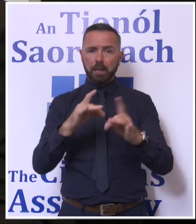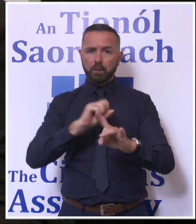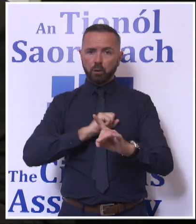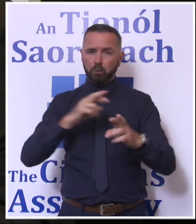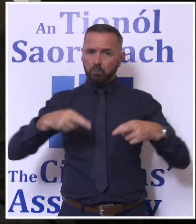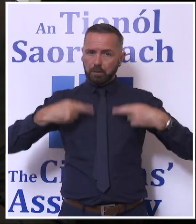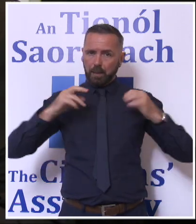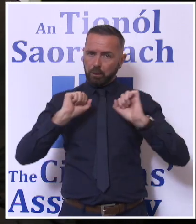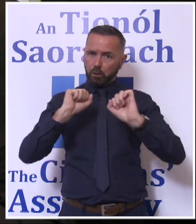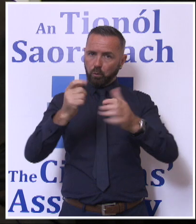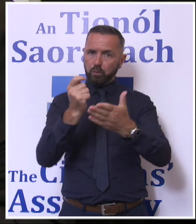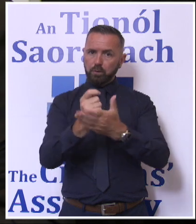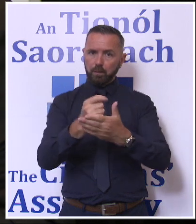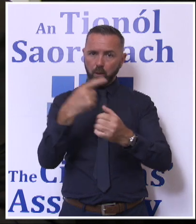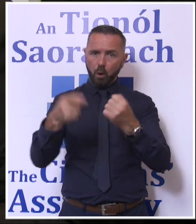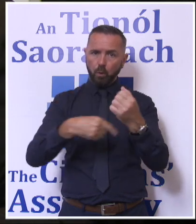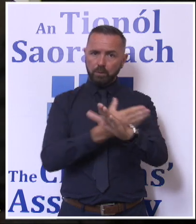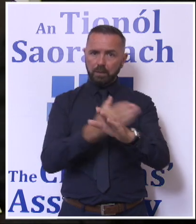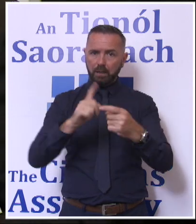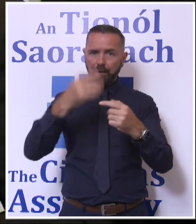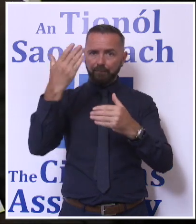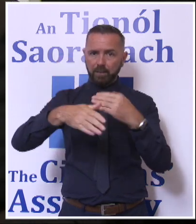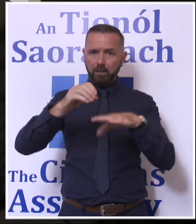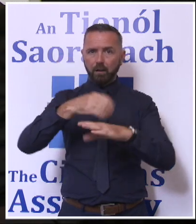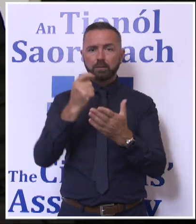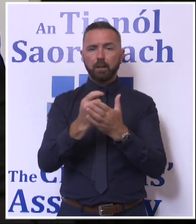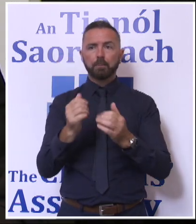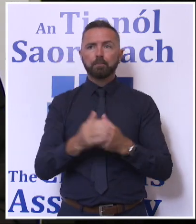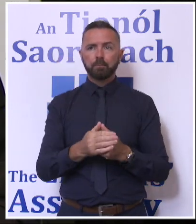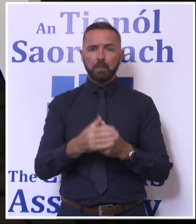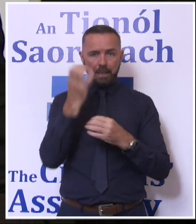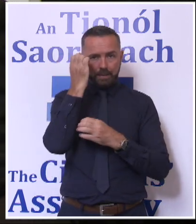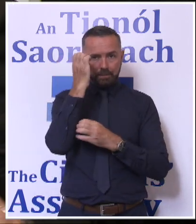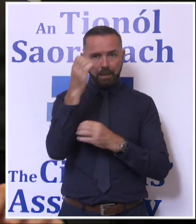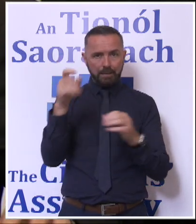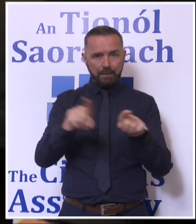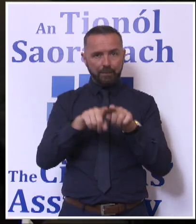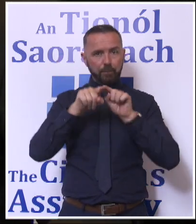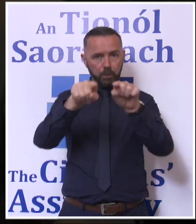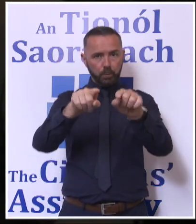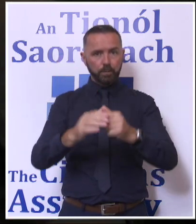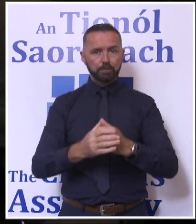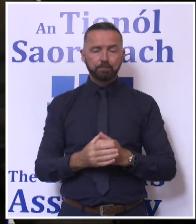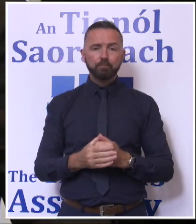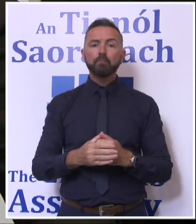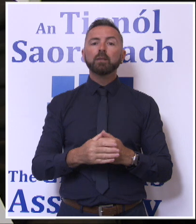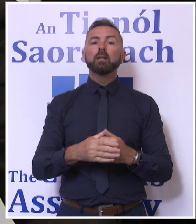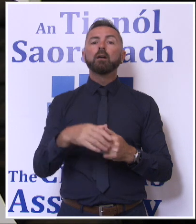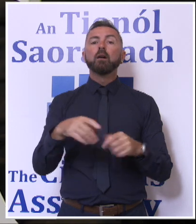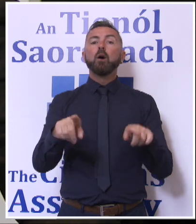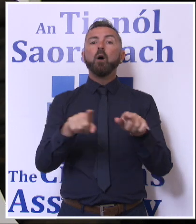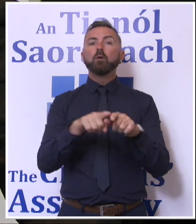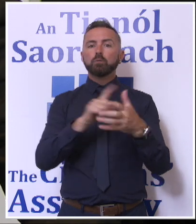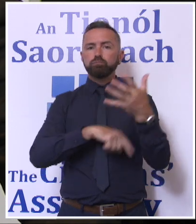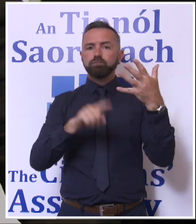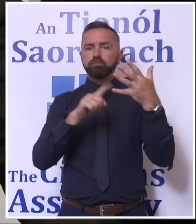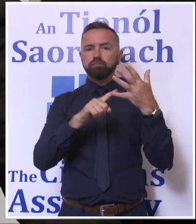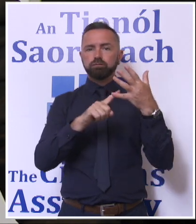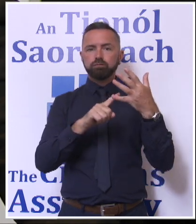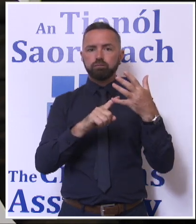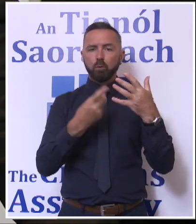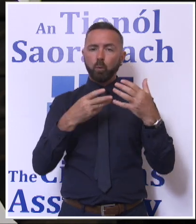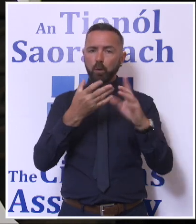and serve a higher purpose than yourselves, and what greater service than our great city and county of Dublin. I would